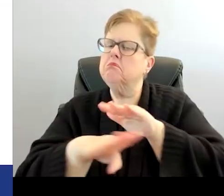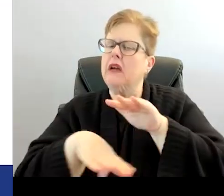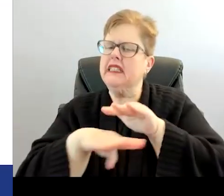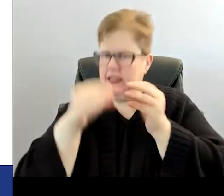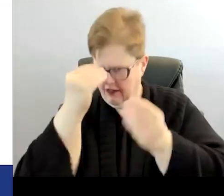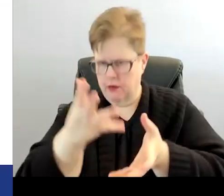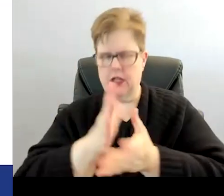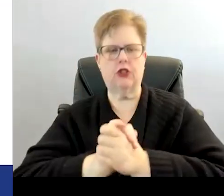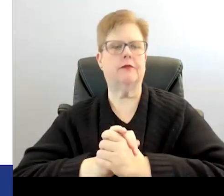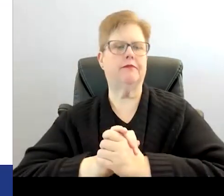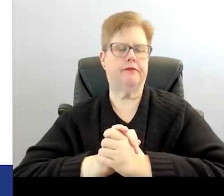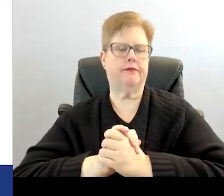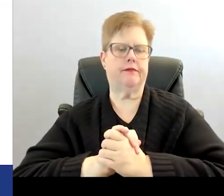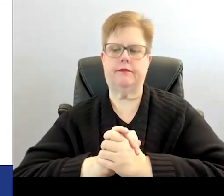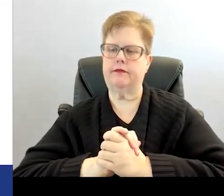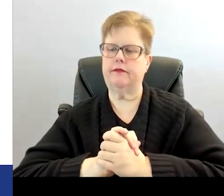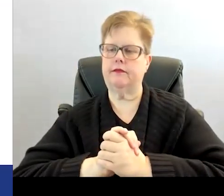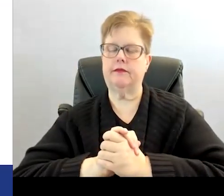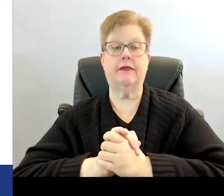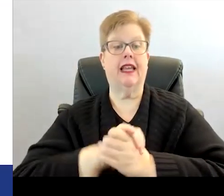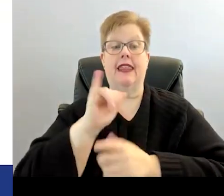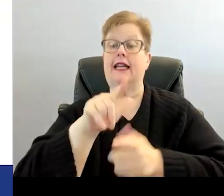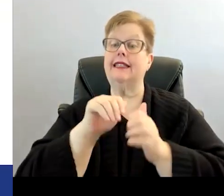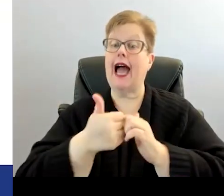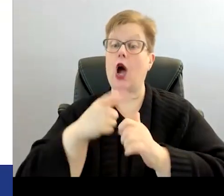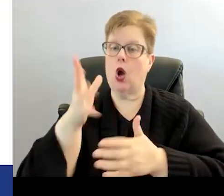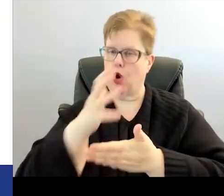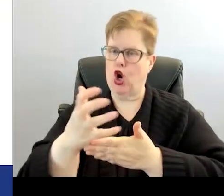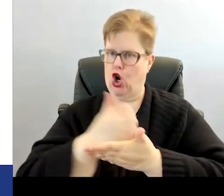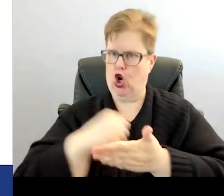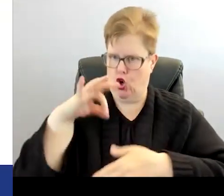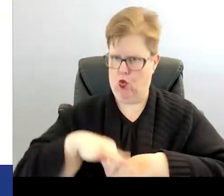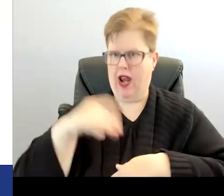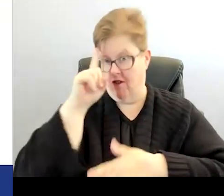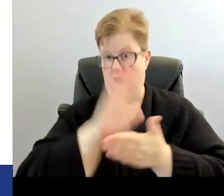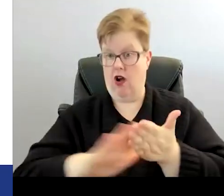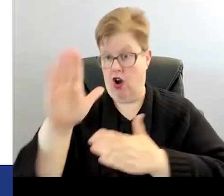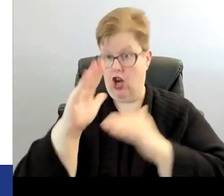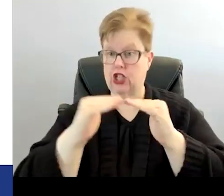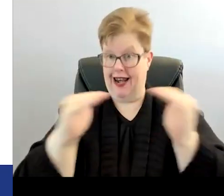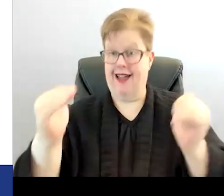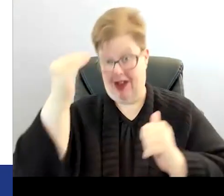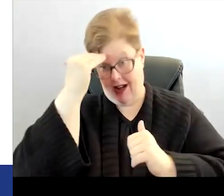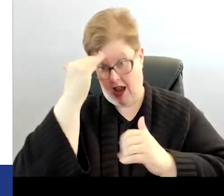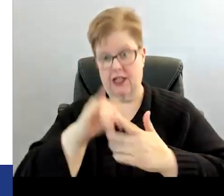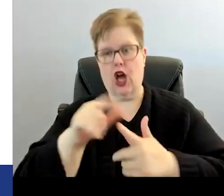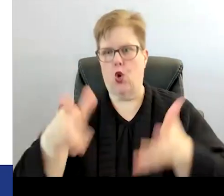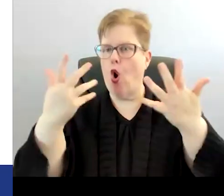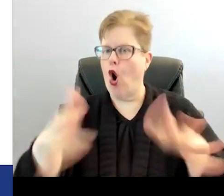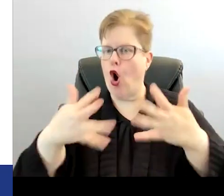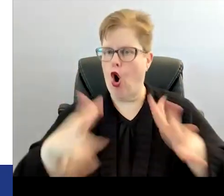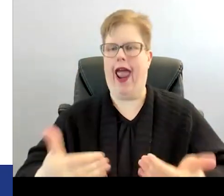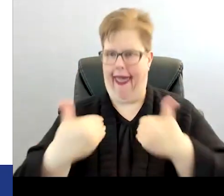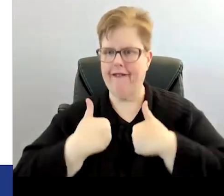basics. Essentially, this is a way for you to earn credit for the college level knowledge you